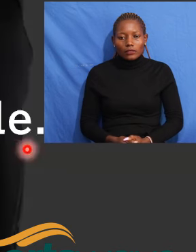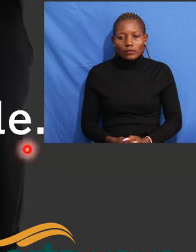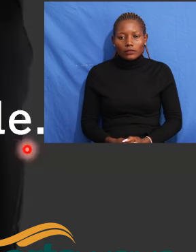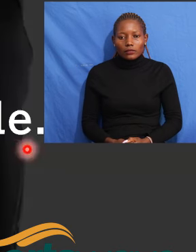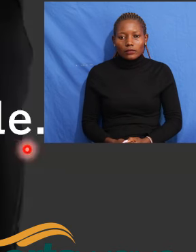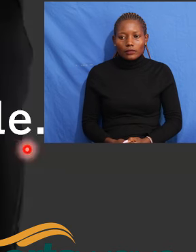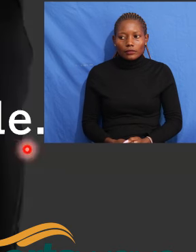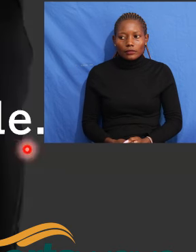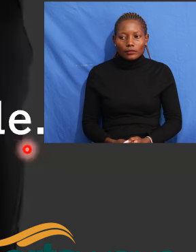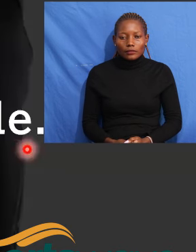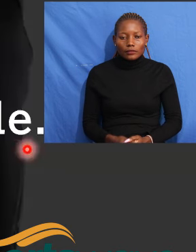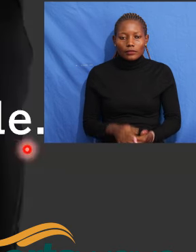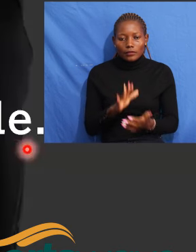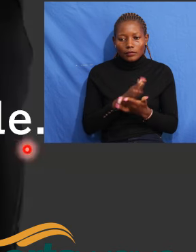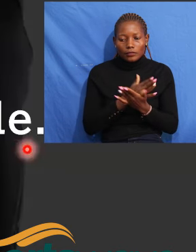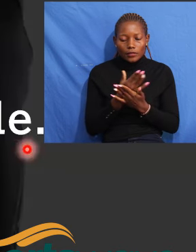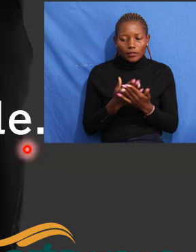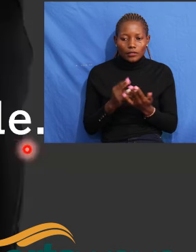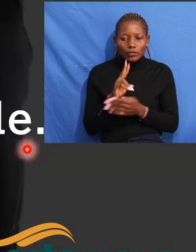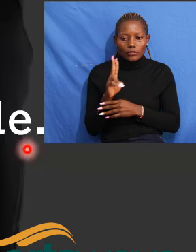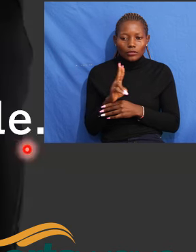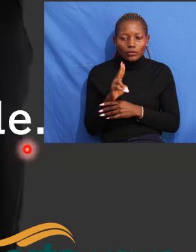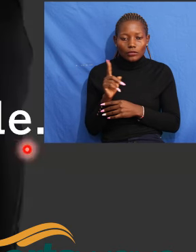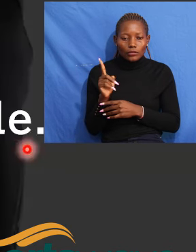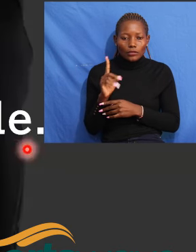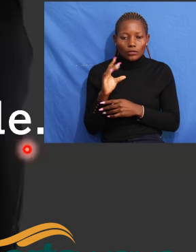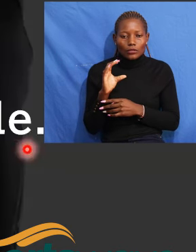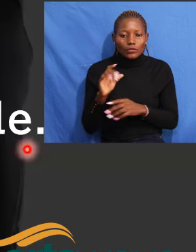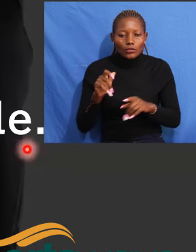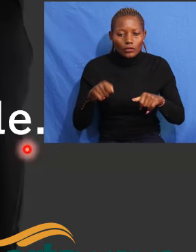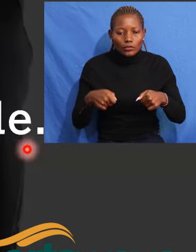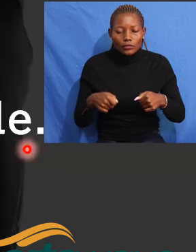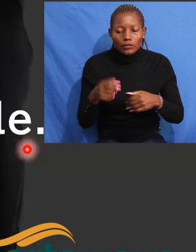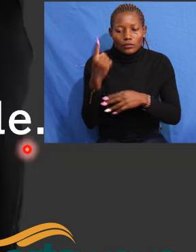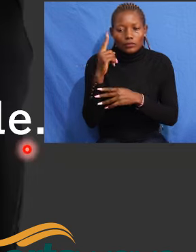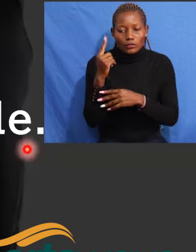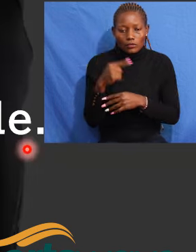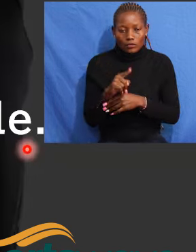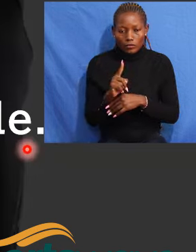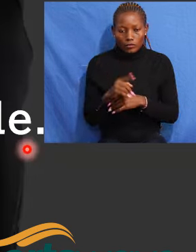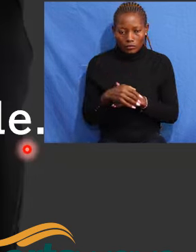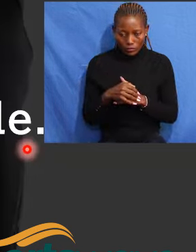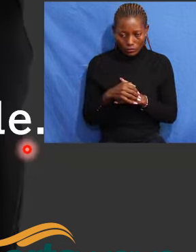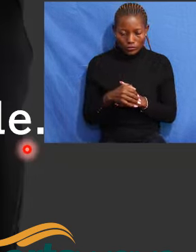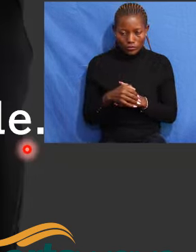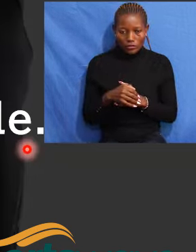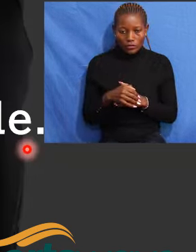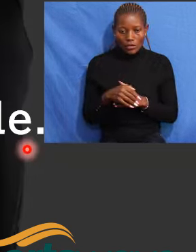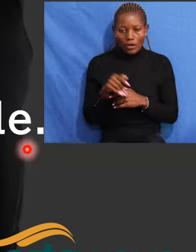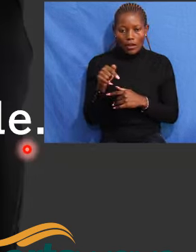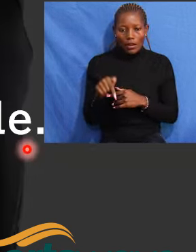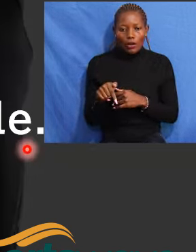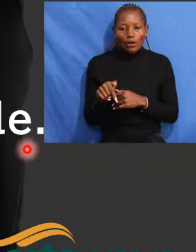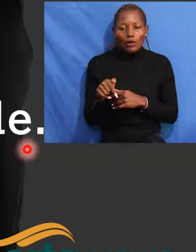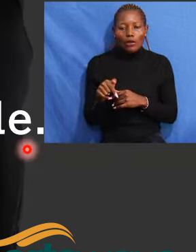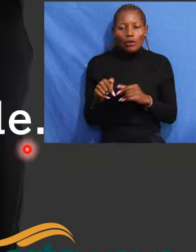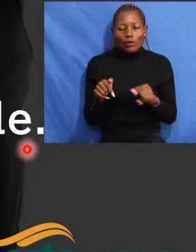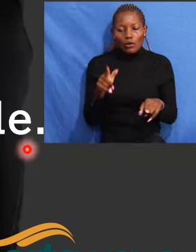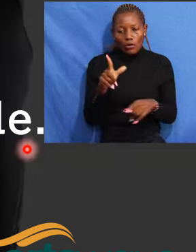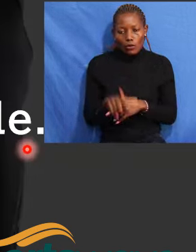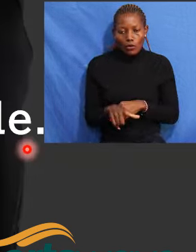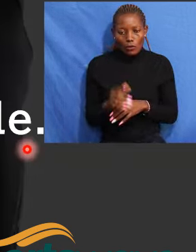So practical application. Use compression garments for your entire leg or lower leg after high